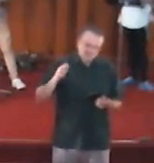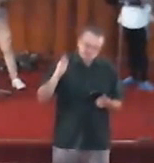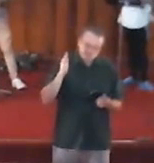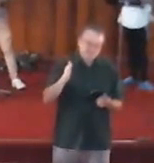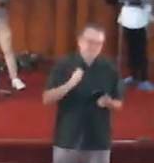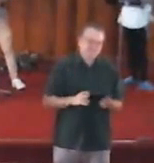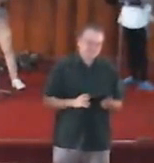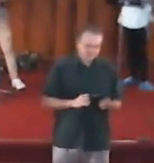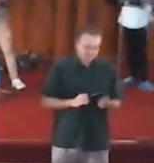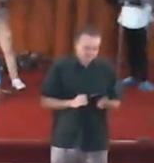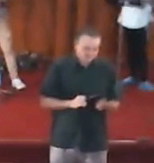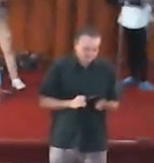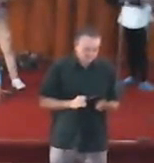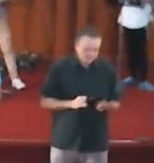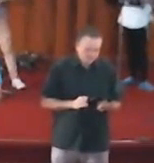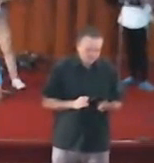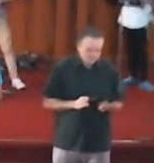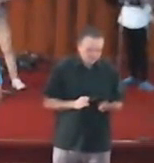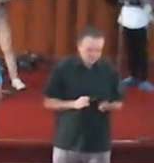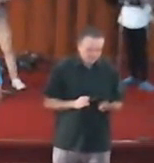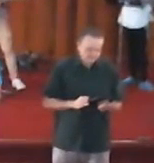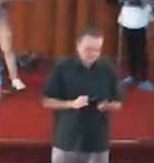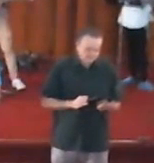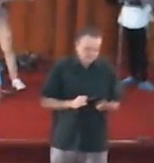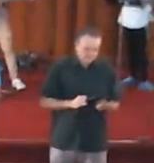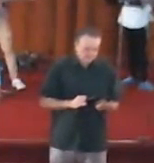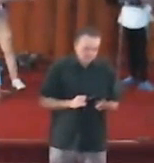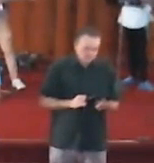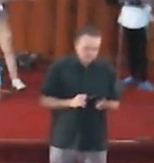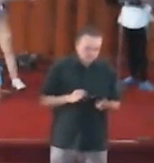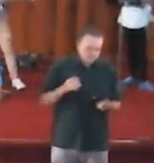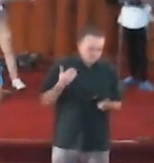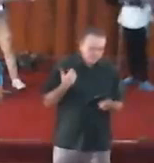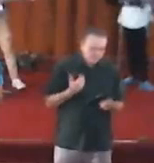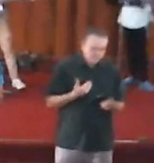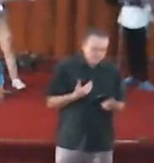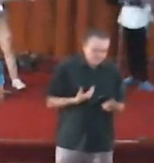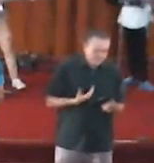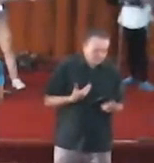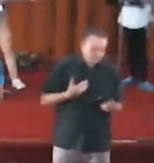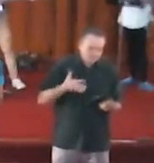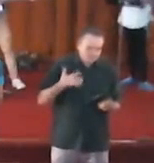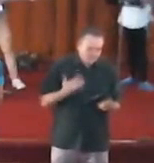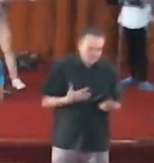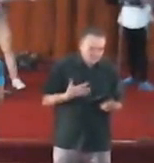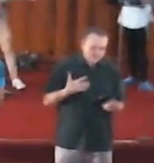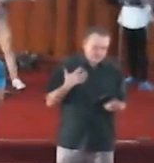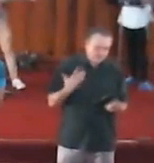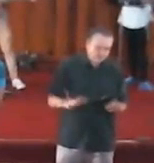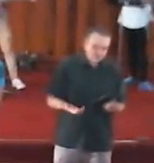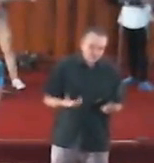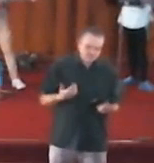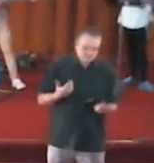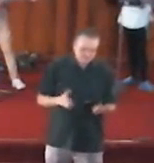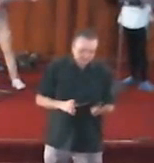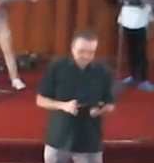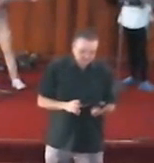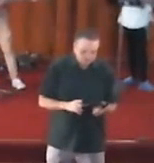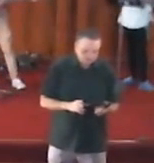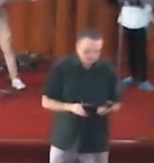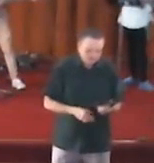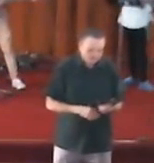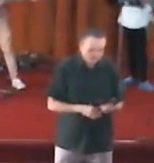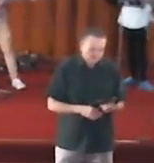Tú me guías. You guide me. Tú unges mis labios, mi mente, mi corazón, mis